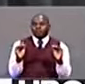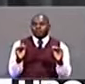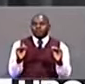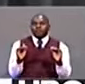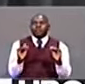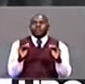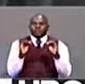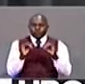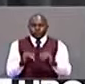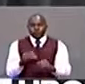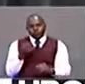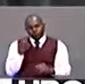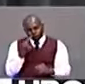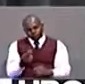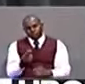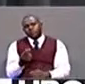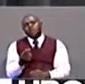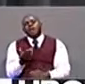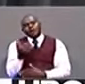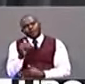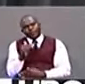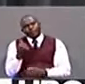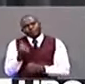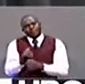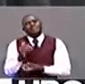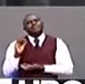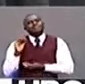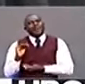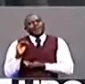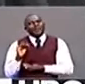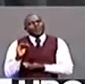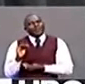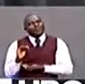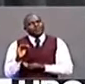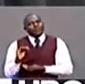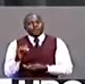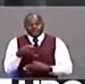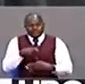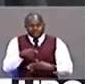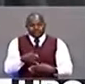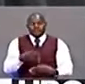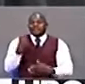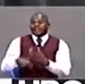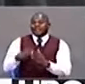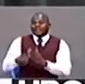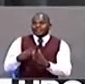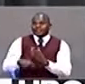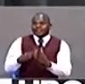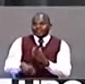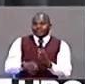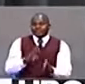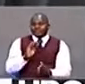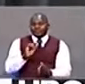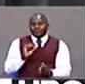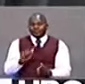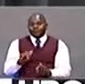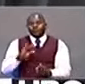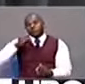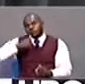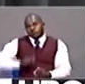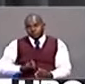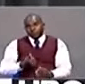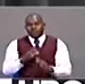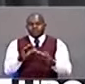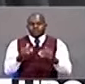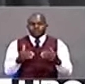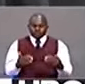that we save on this. We have a lot of backlog, Madam Speaker, including the tax bills which are coming from tomorrow. But I